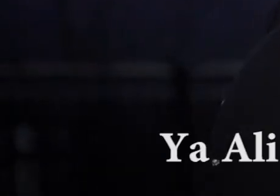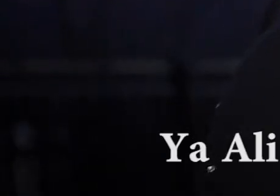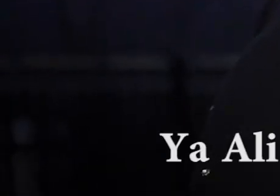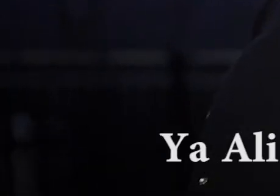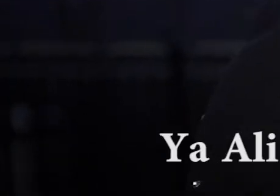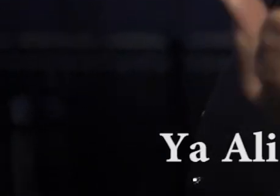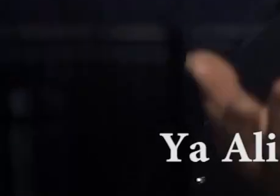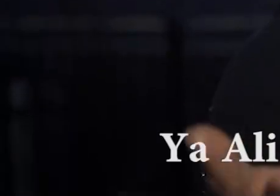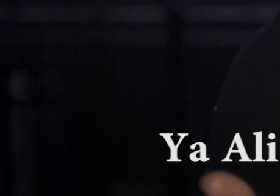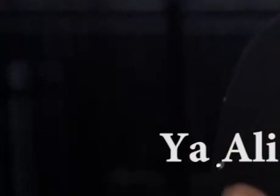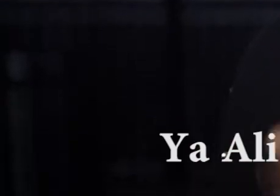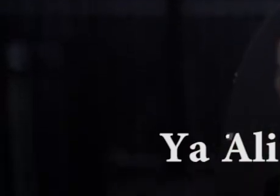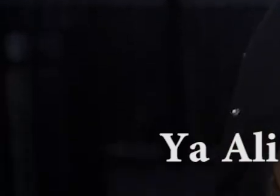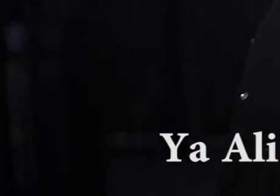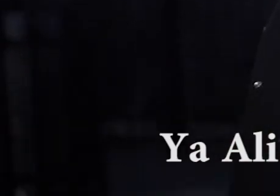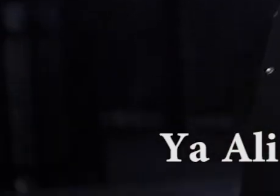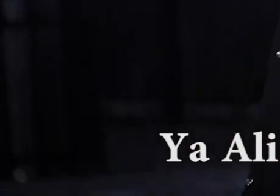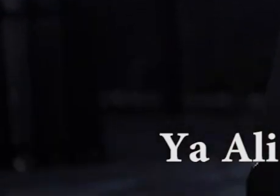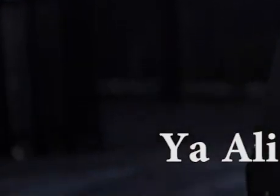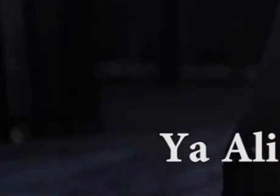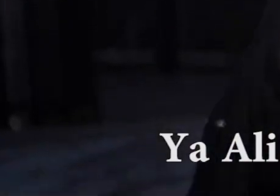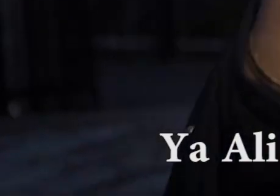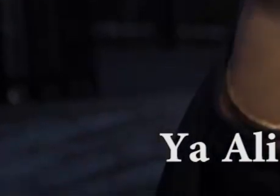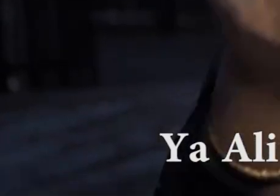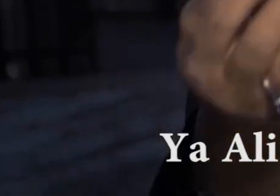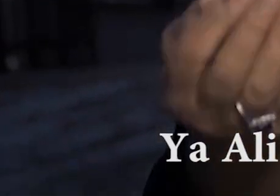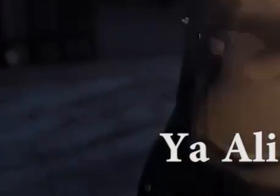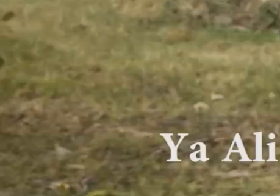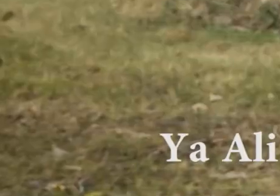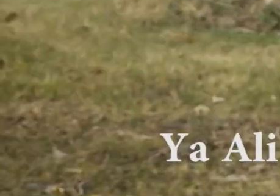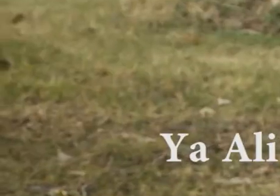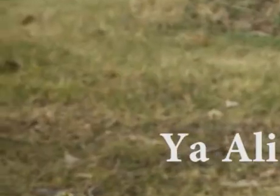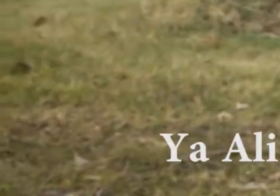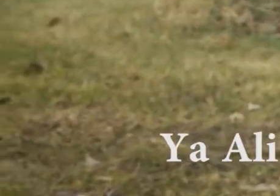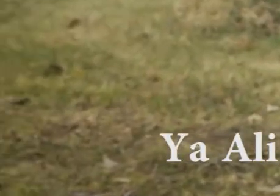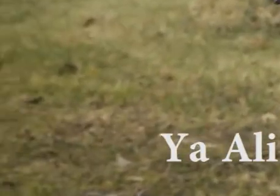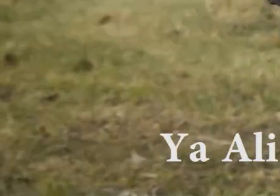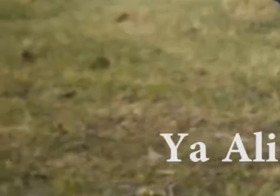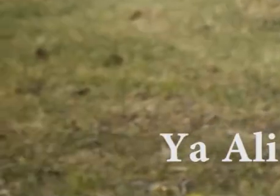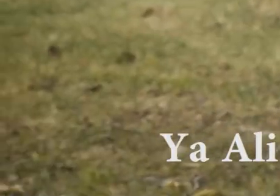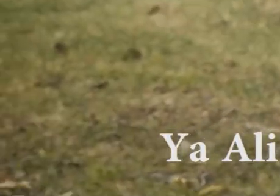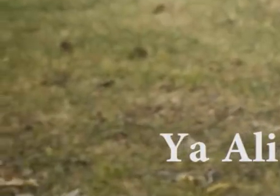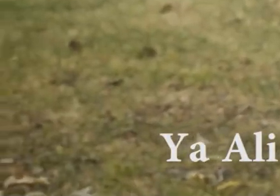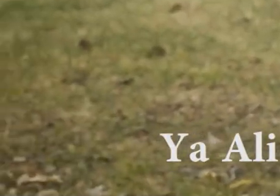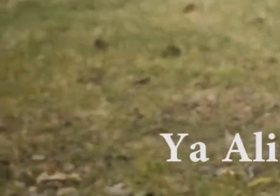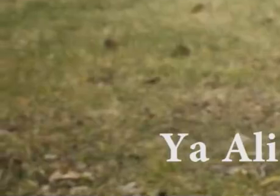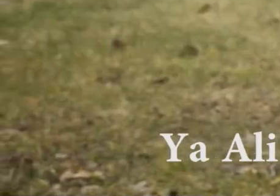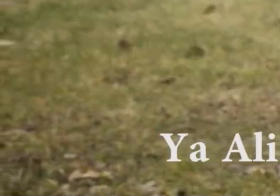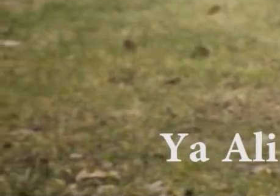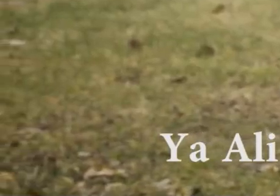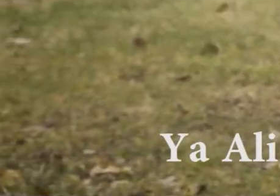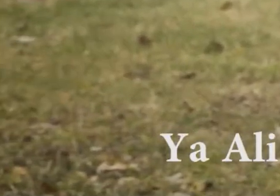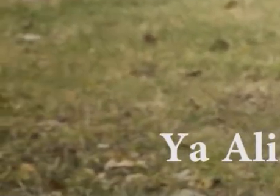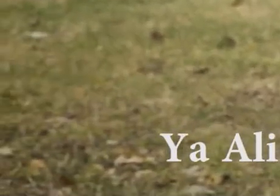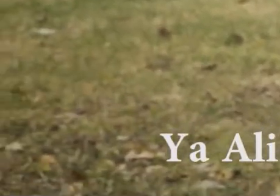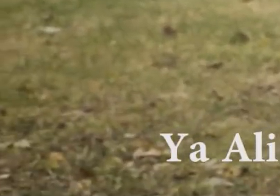Ya Ali, Ya Ali, Ya Ali, Ya Ali, Ya Ali,